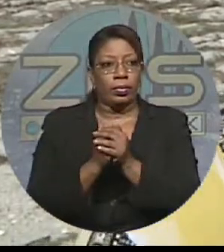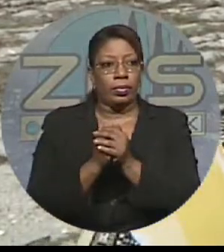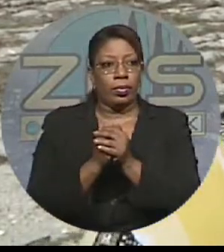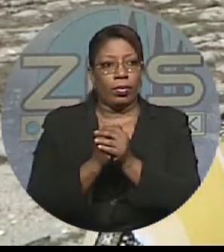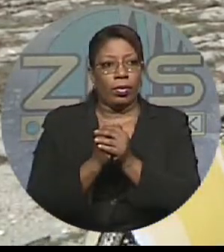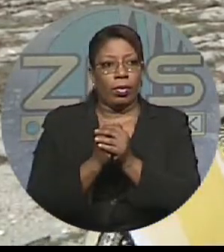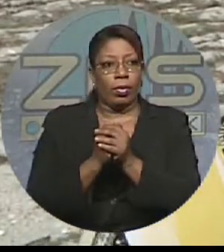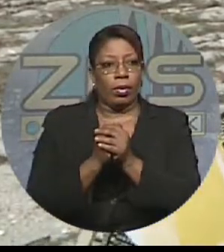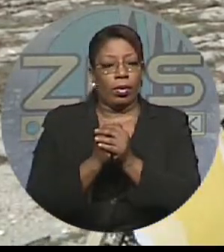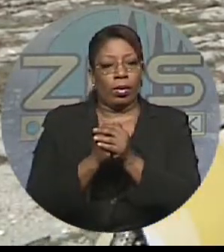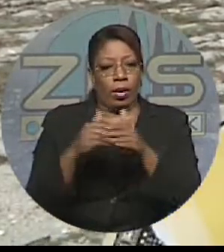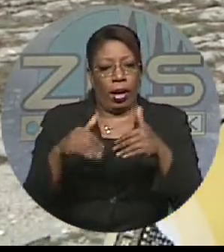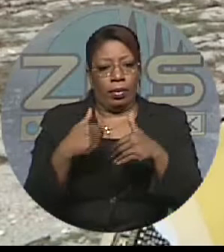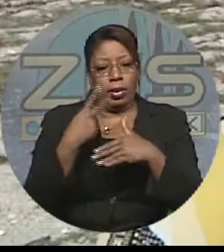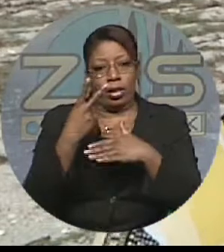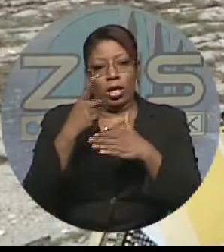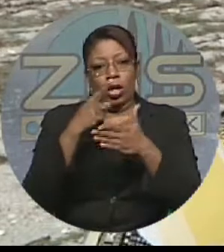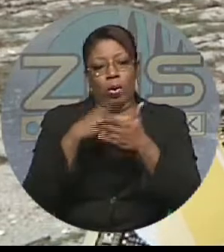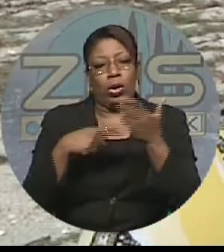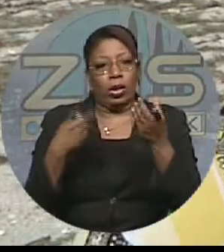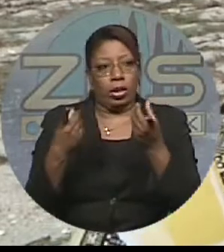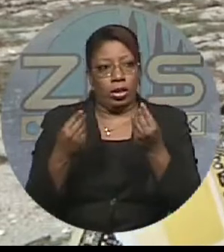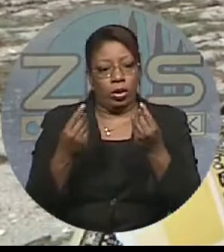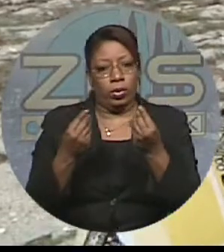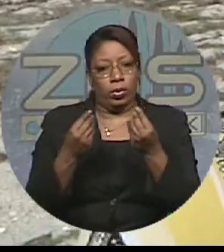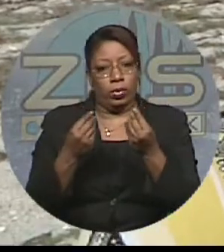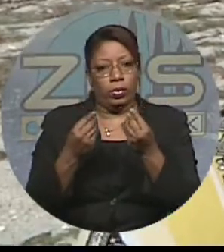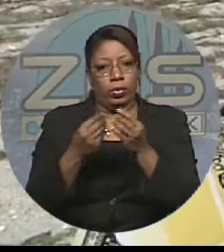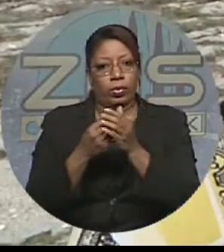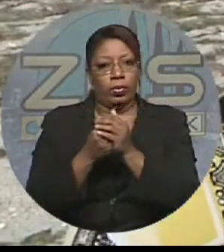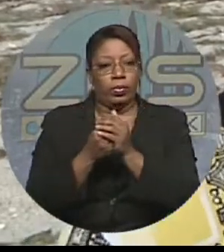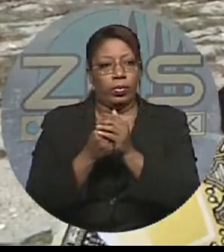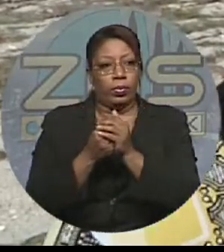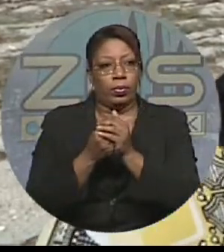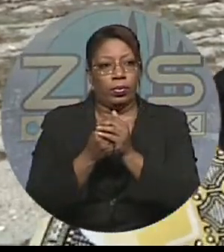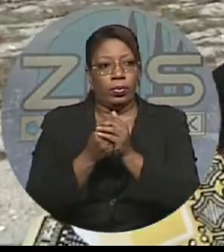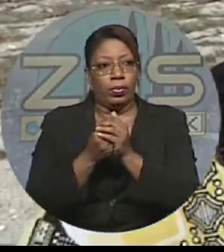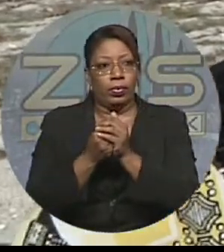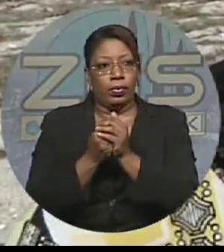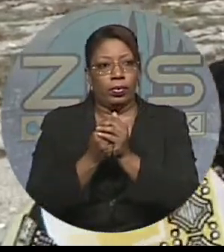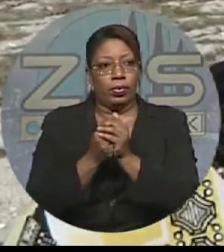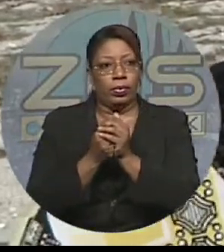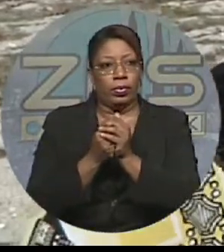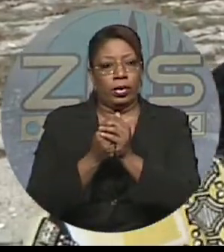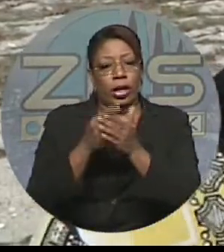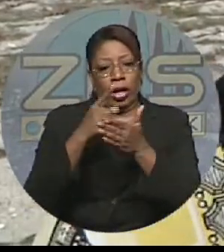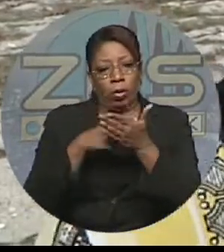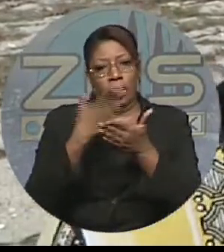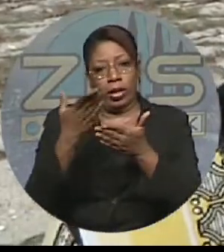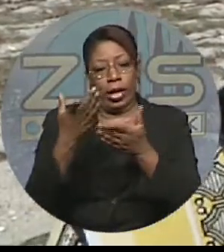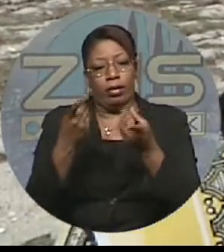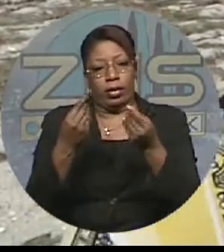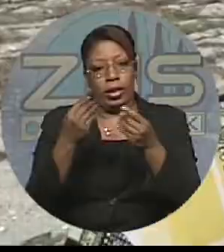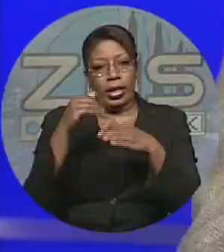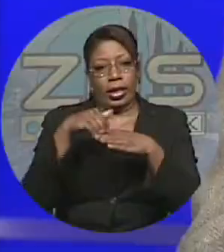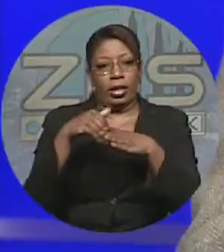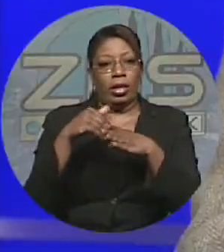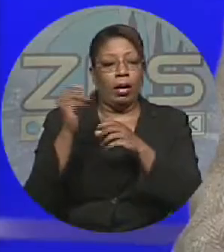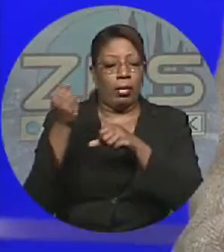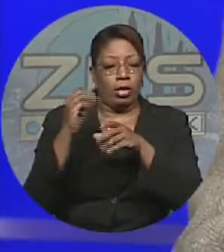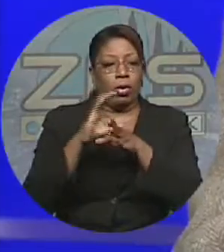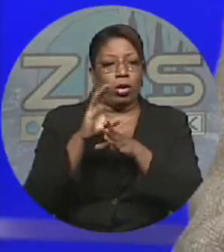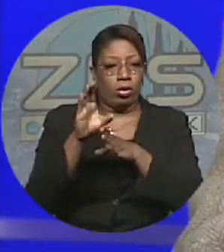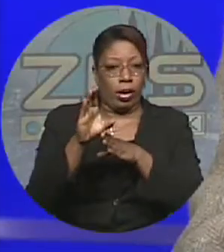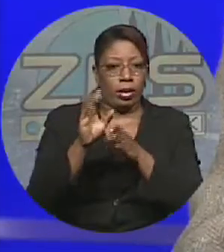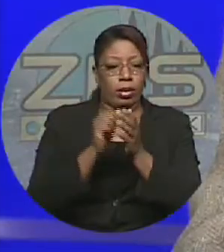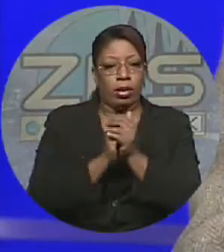impressed by what he accomplished and have gone on in their own lives and done things in baseball and have baseball careers.